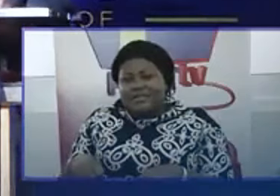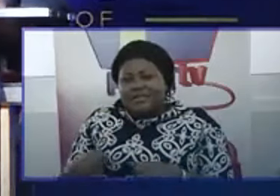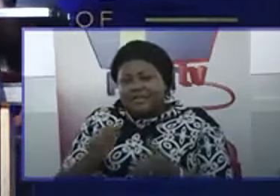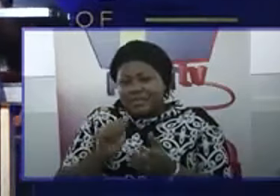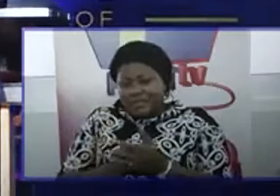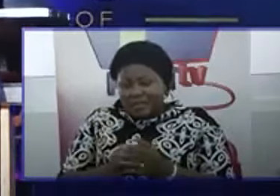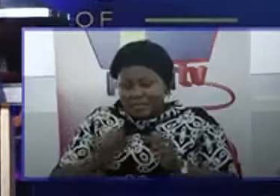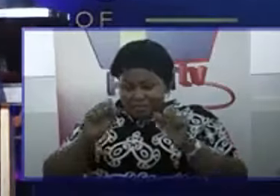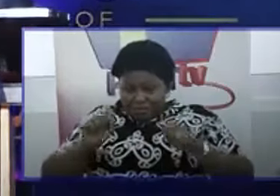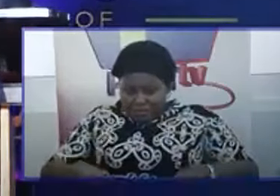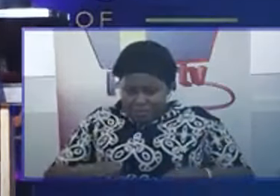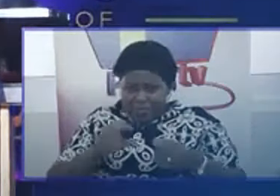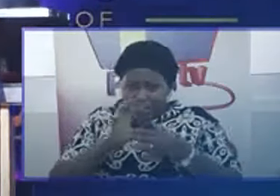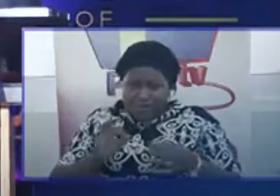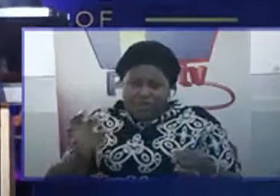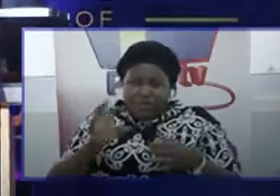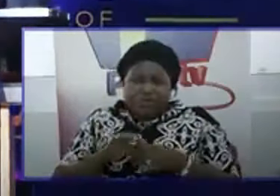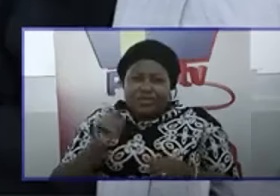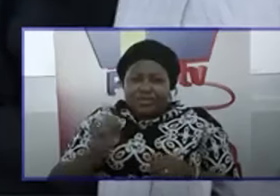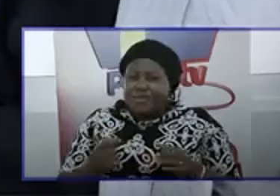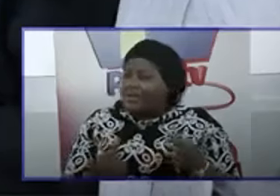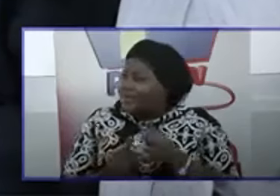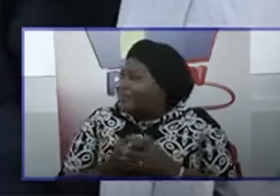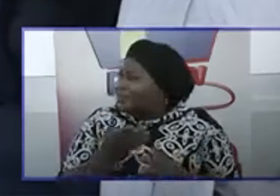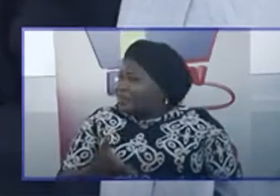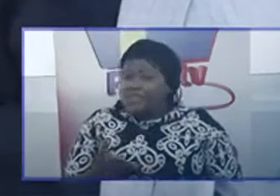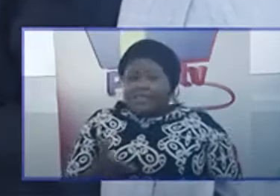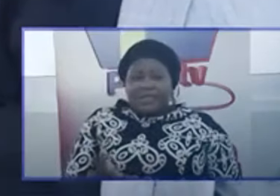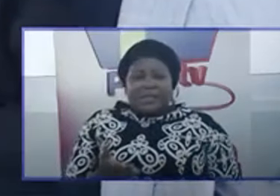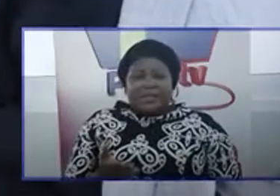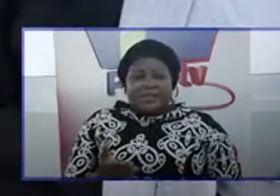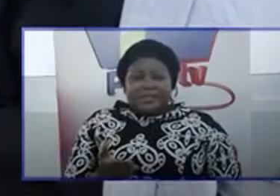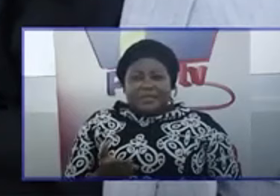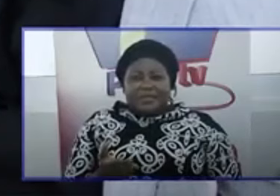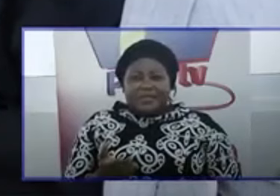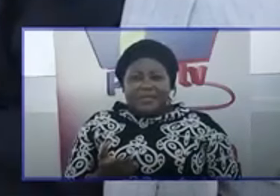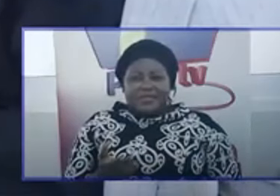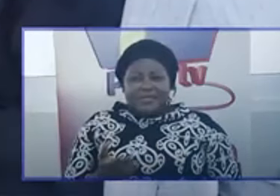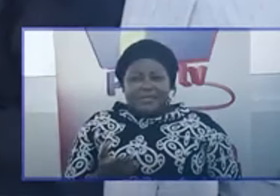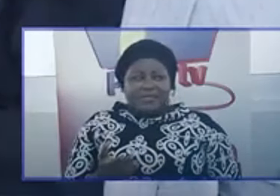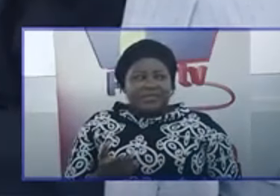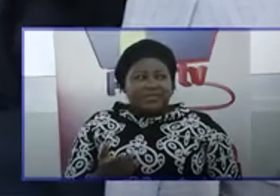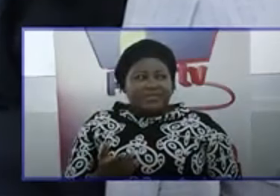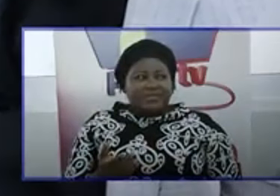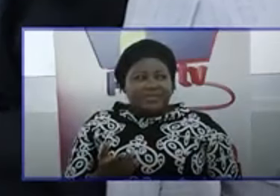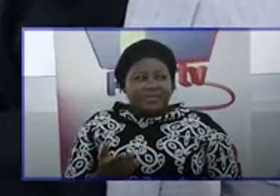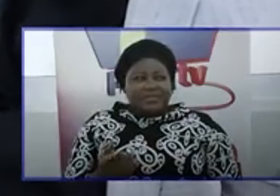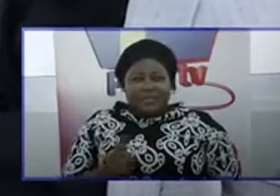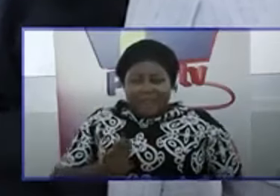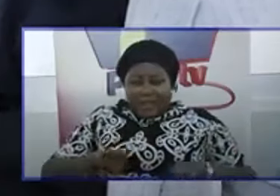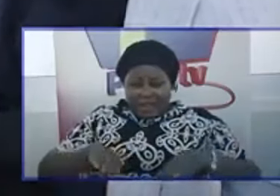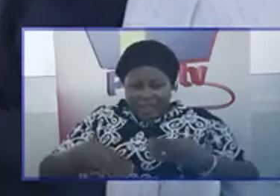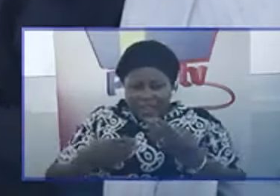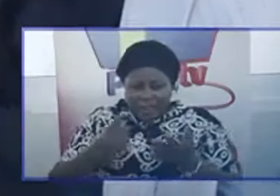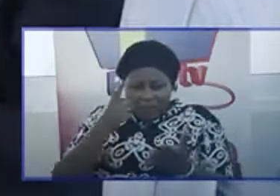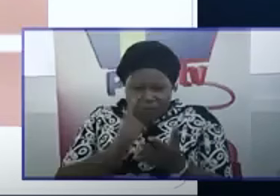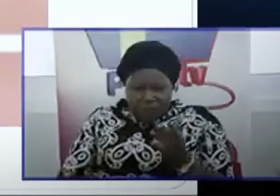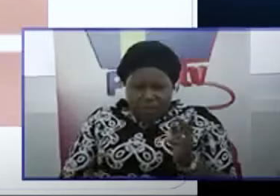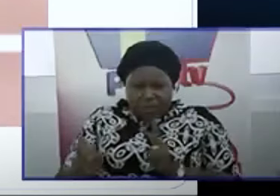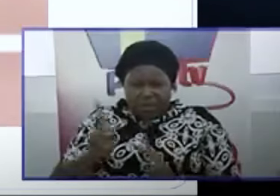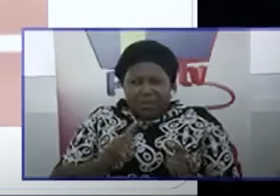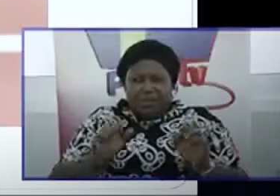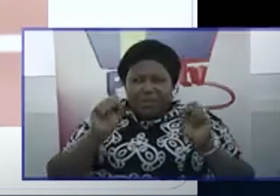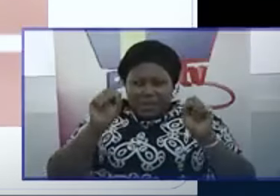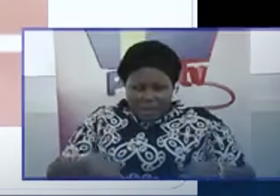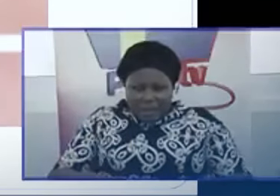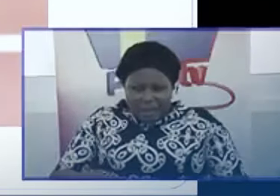parable of the talent. Ability. He gave them according to the ability. That is why when the man